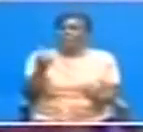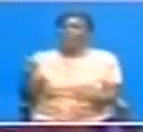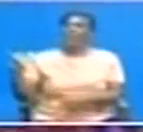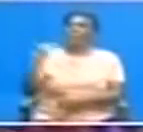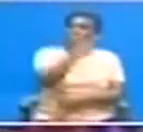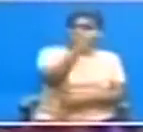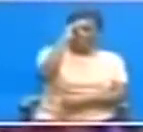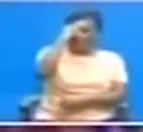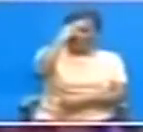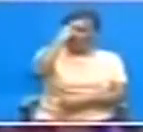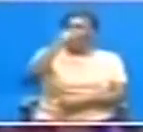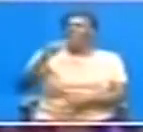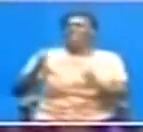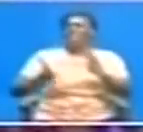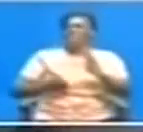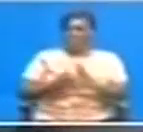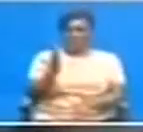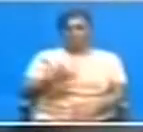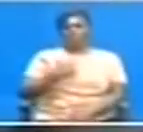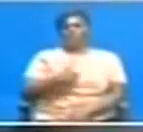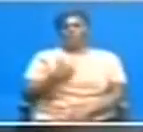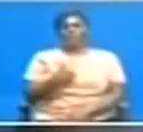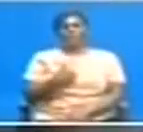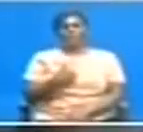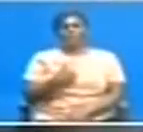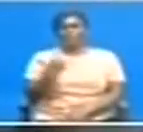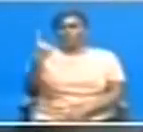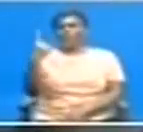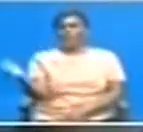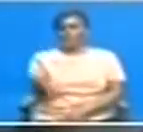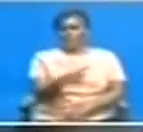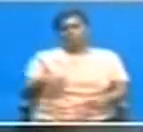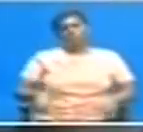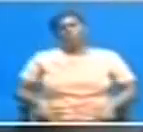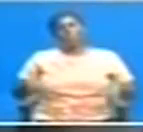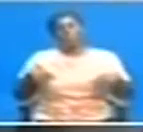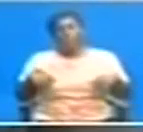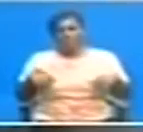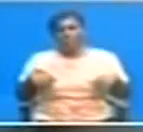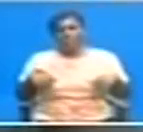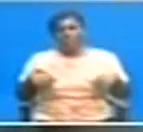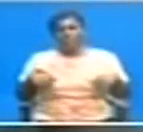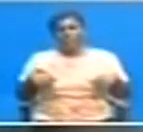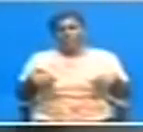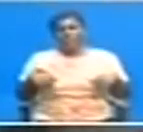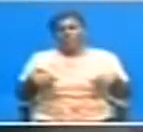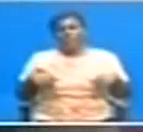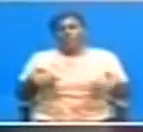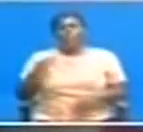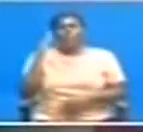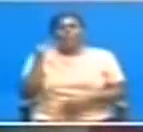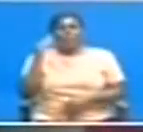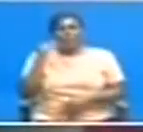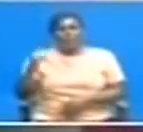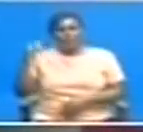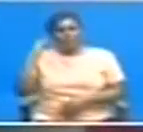India and have the operation as soon as possible. He's been given 1 month to live. And he can live. His mother calls